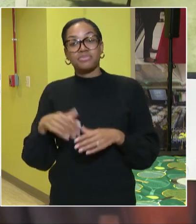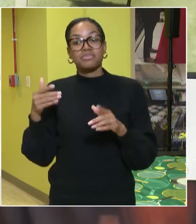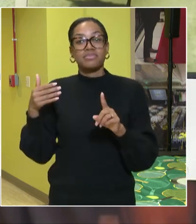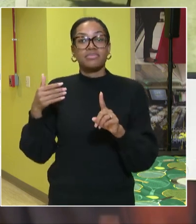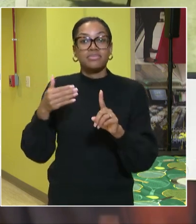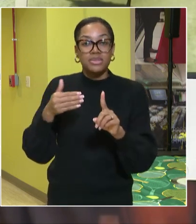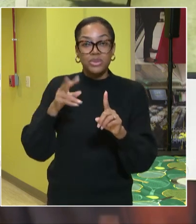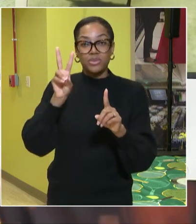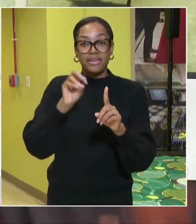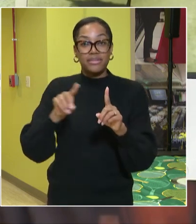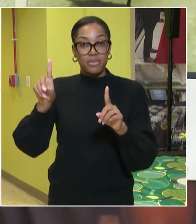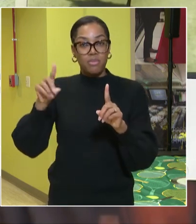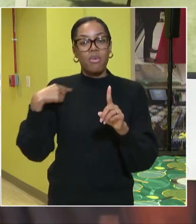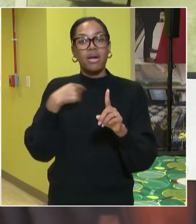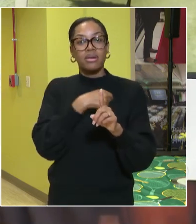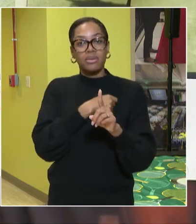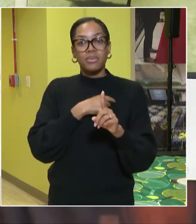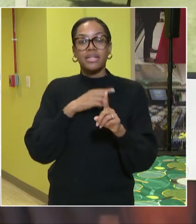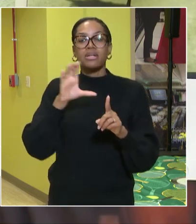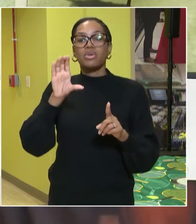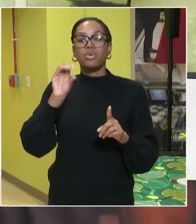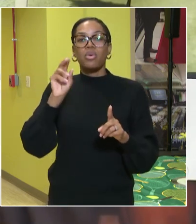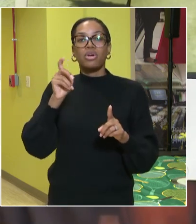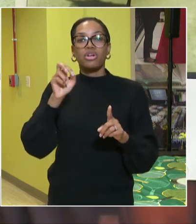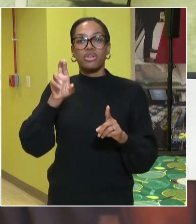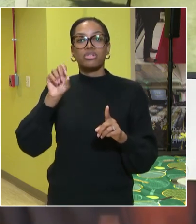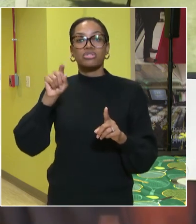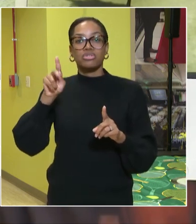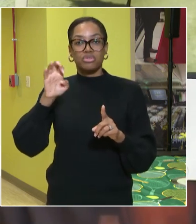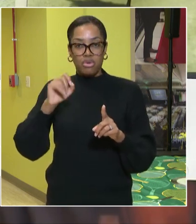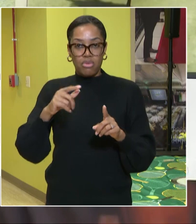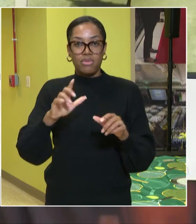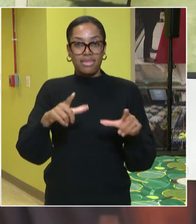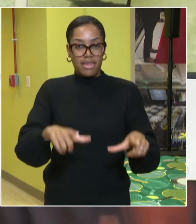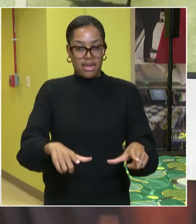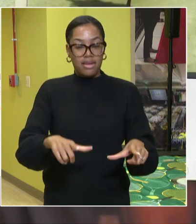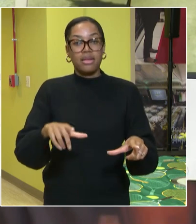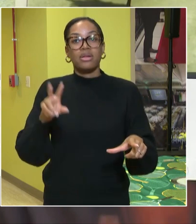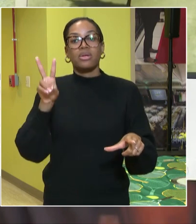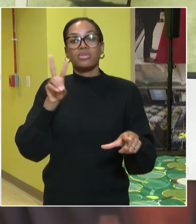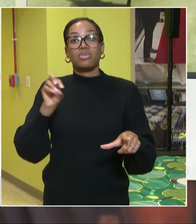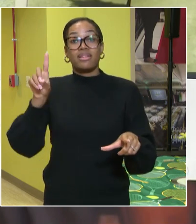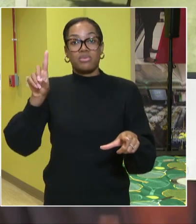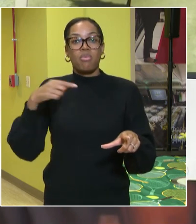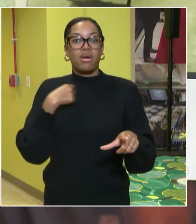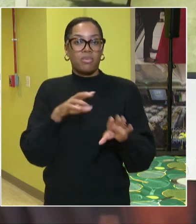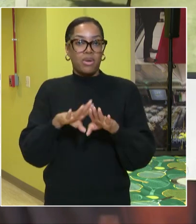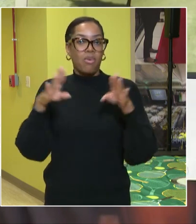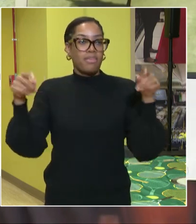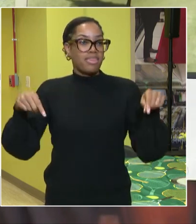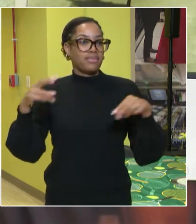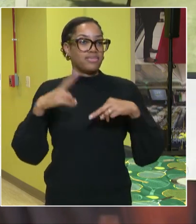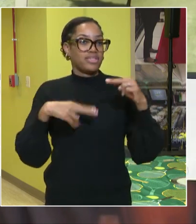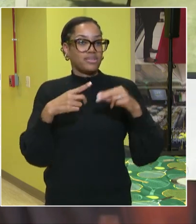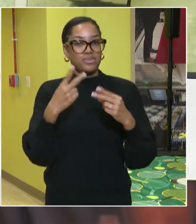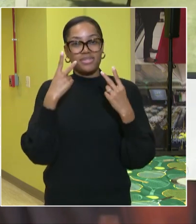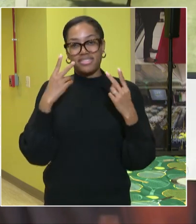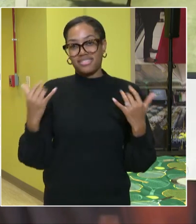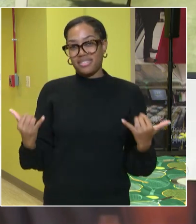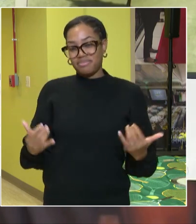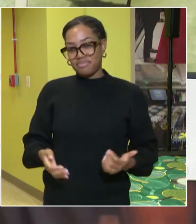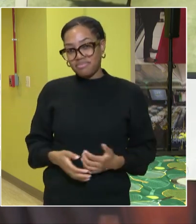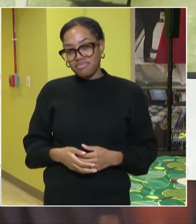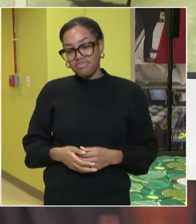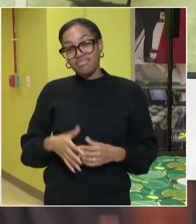2001, we laid a cornerstone, and in 2001, we opened up this facility that you see right here today.